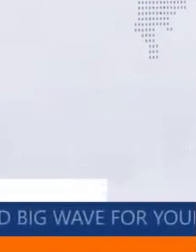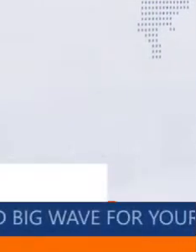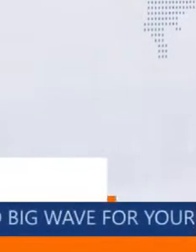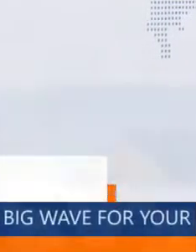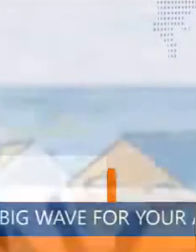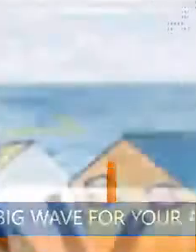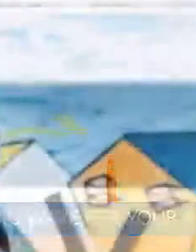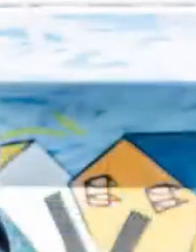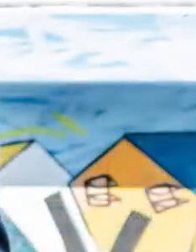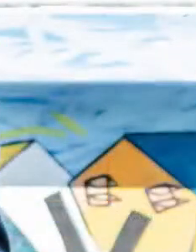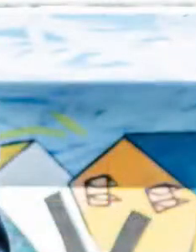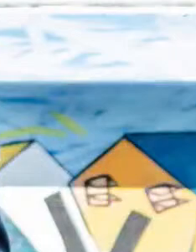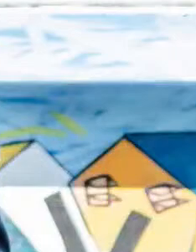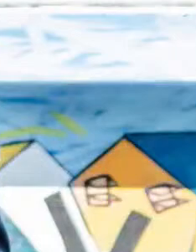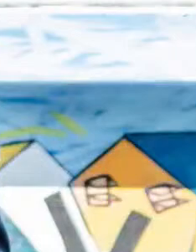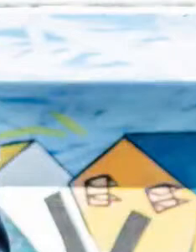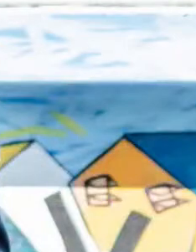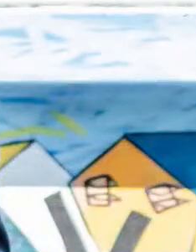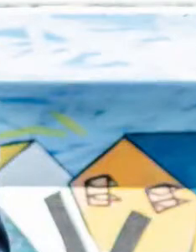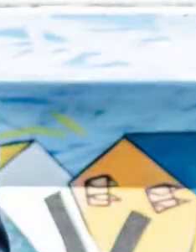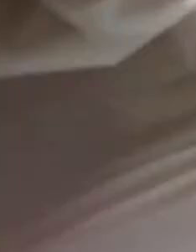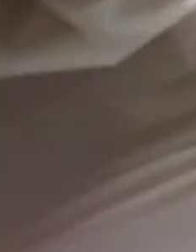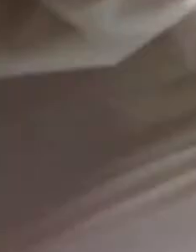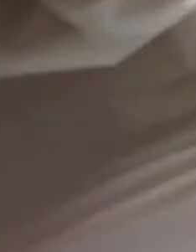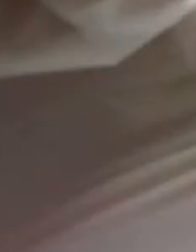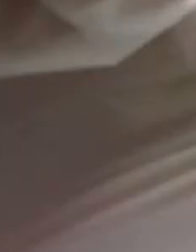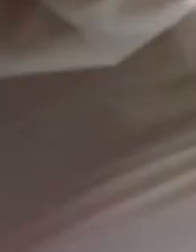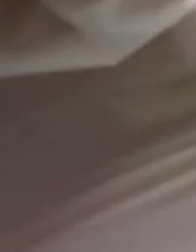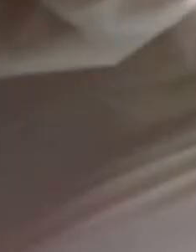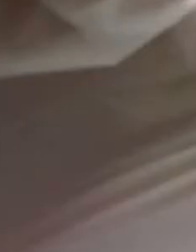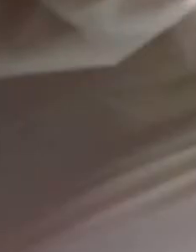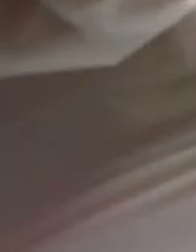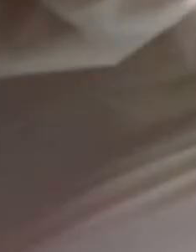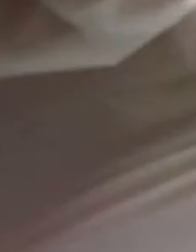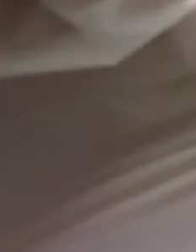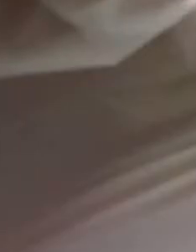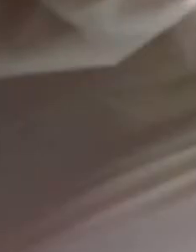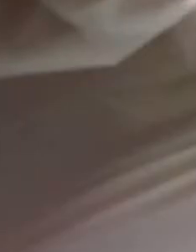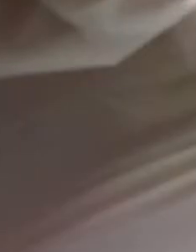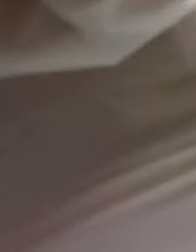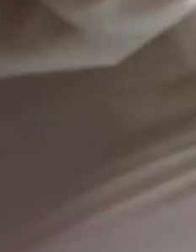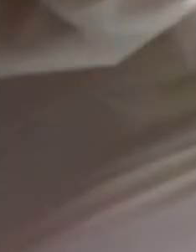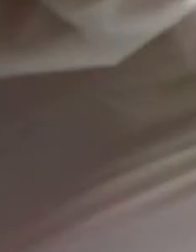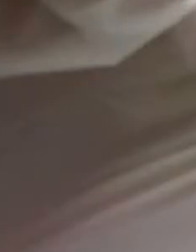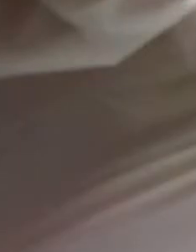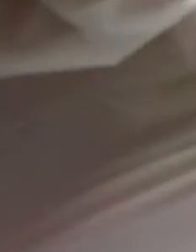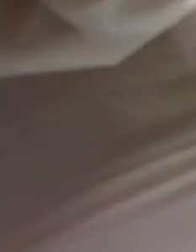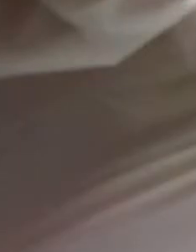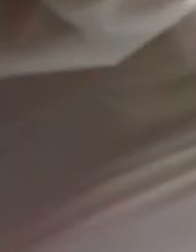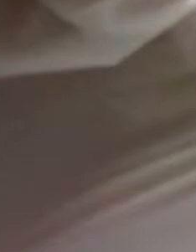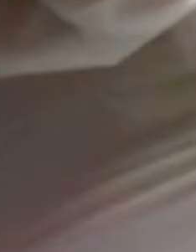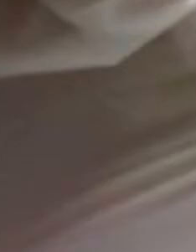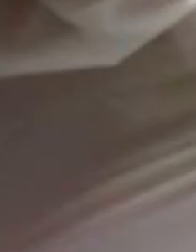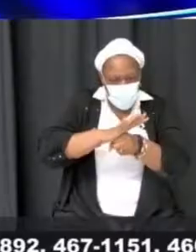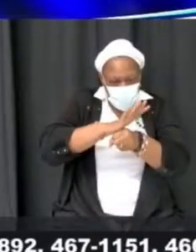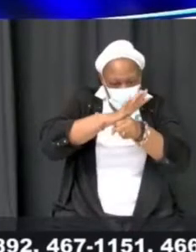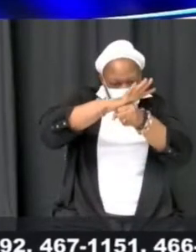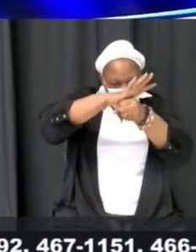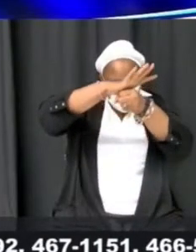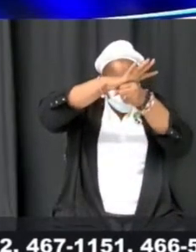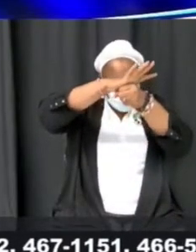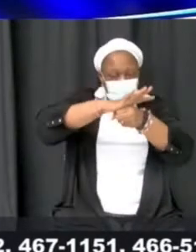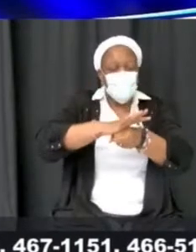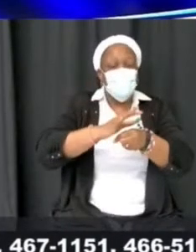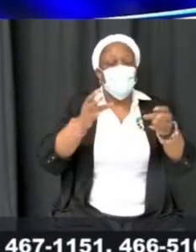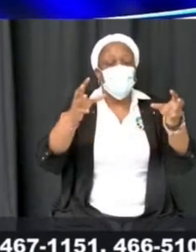top stories. New Taiwanese ambassador appointed. Senior health official says all expired vaccine doses have been discarded. And